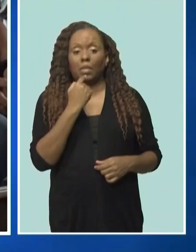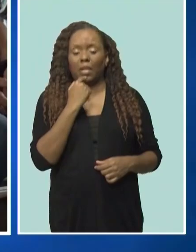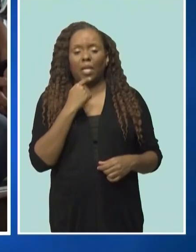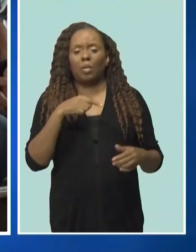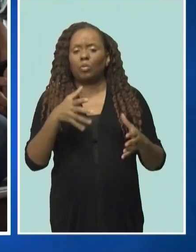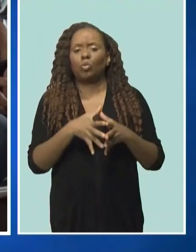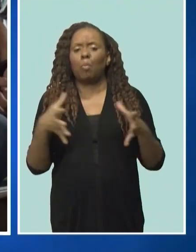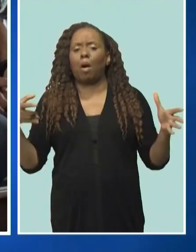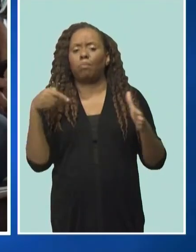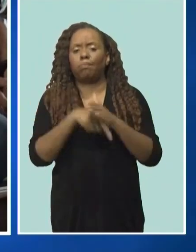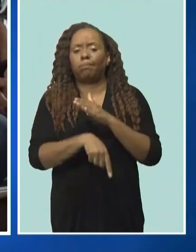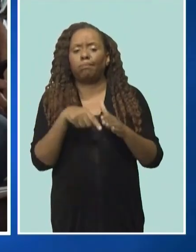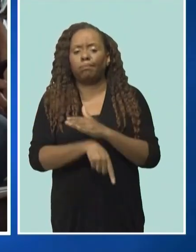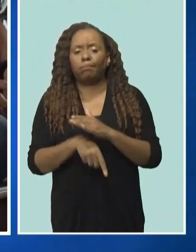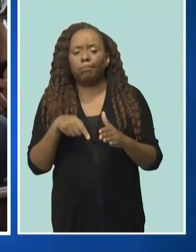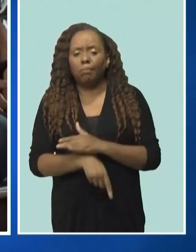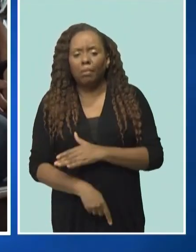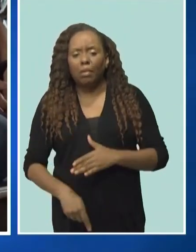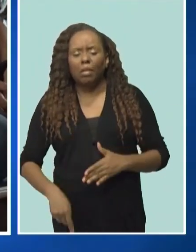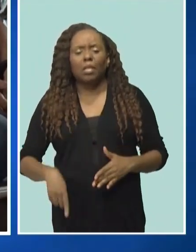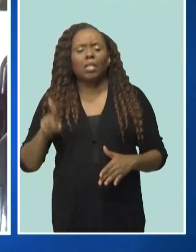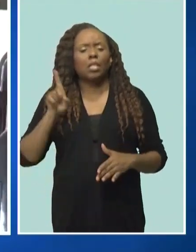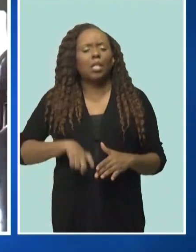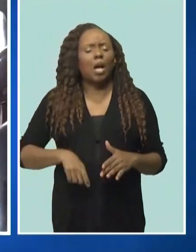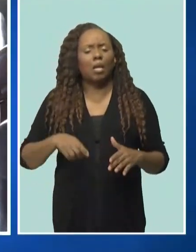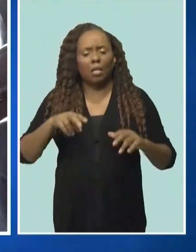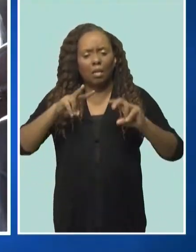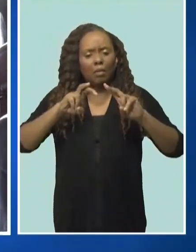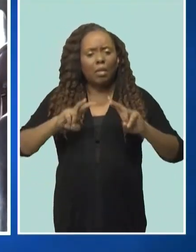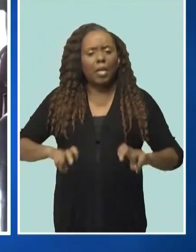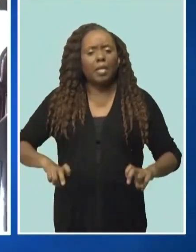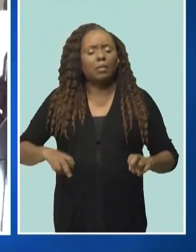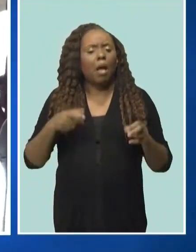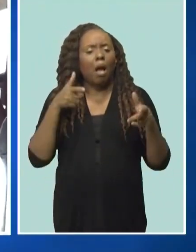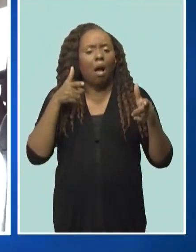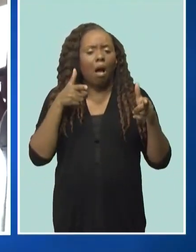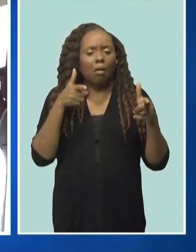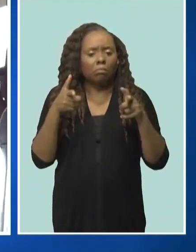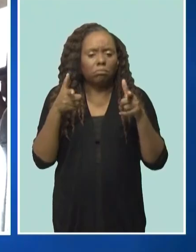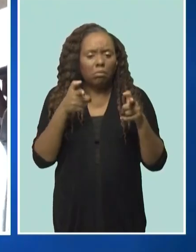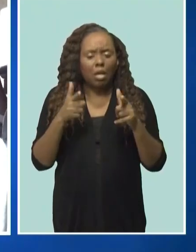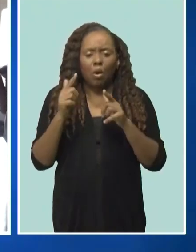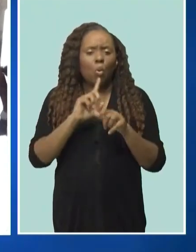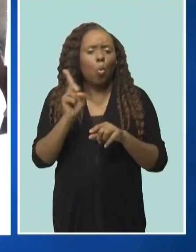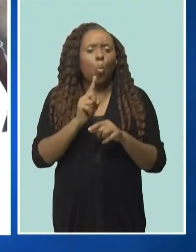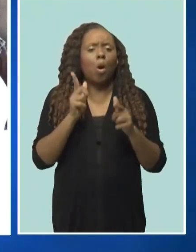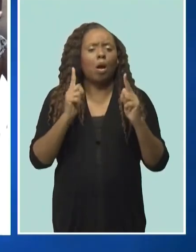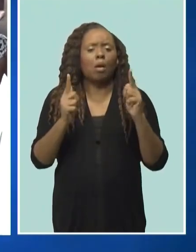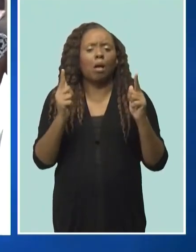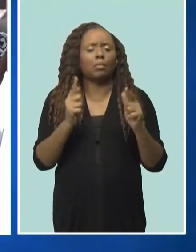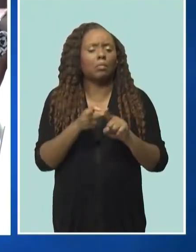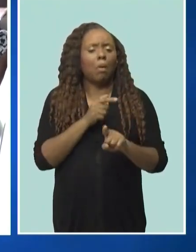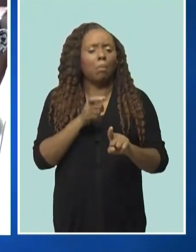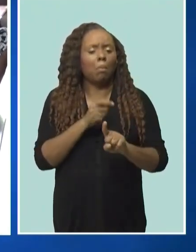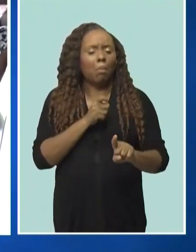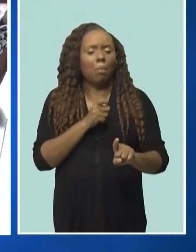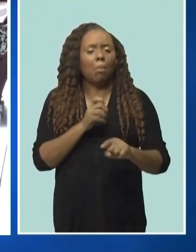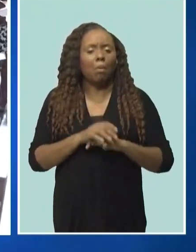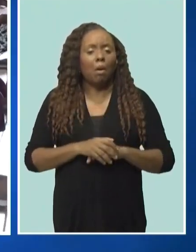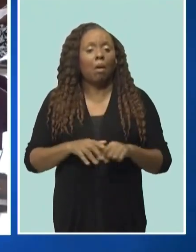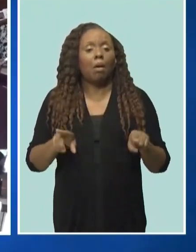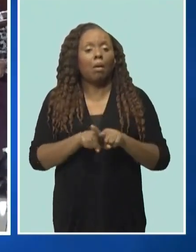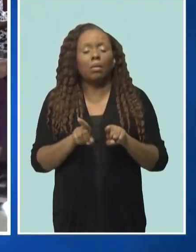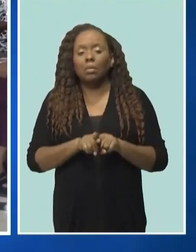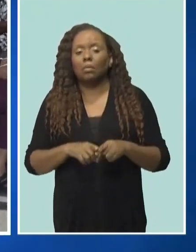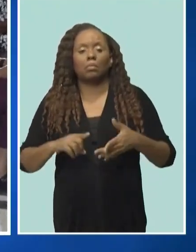Bishop Maxwell says the number of murders is too high and the source of the guns should be investigated. He's identified a number of